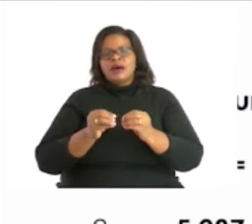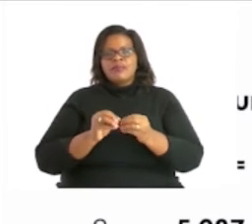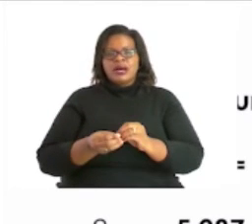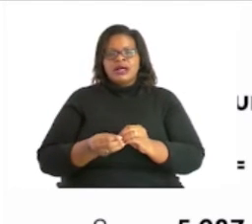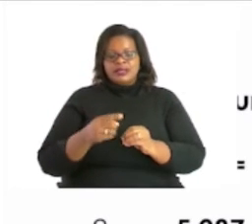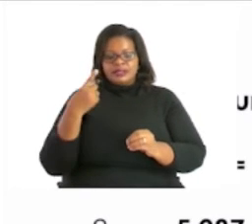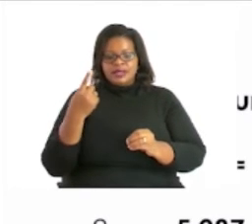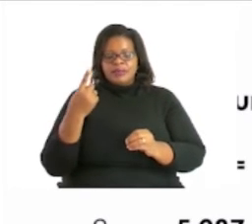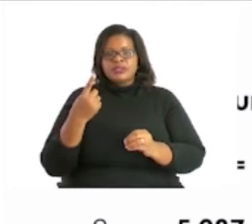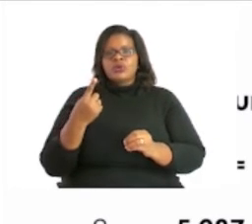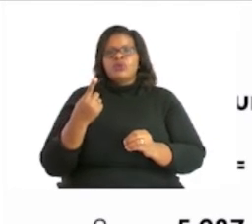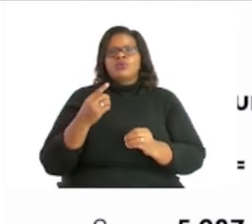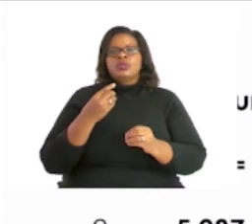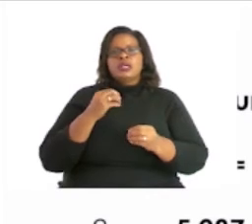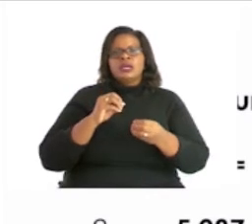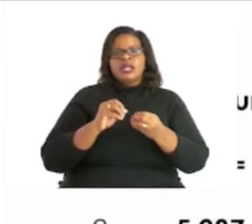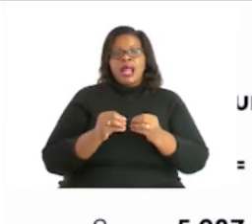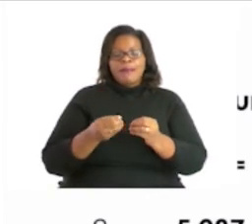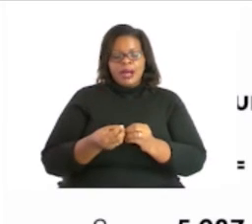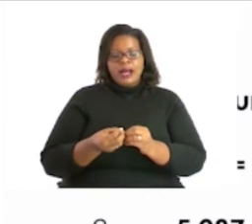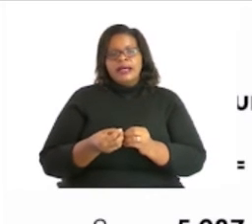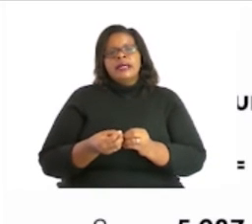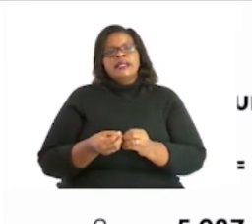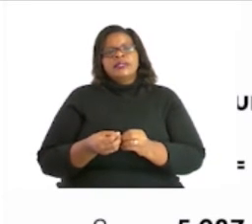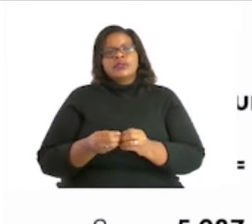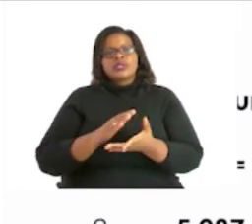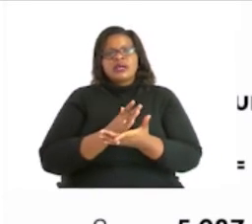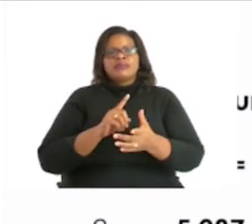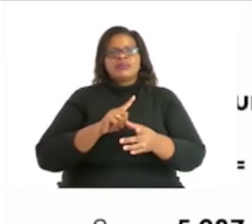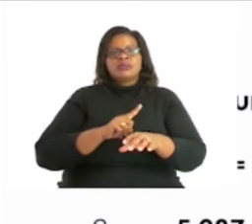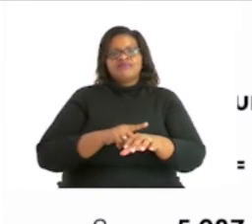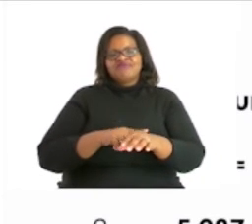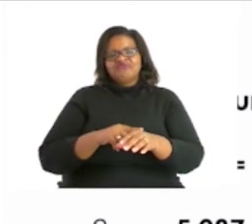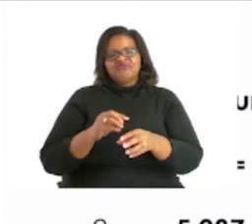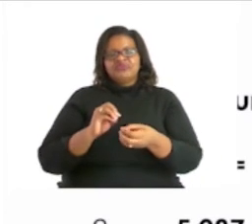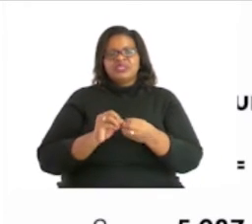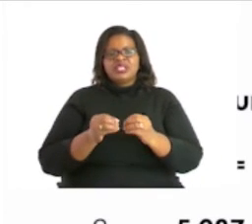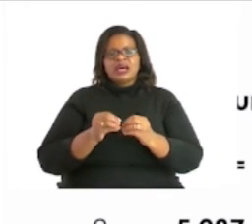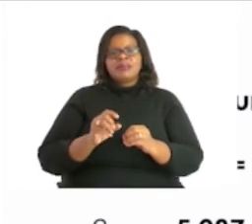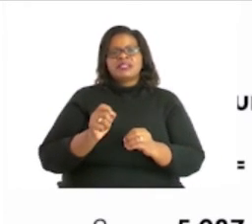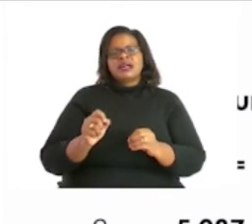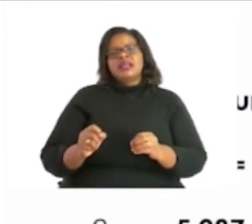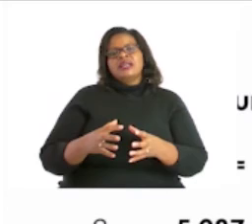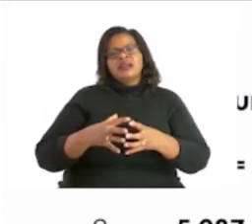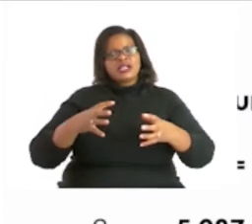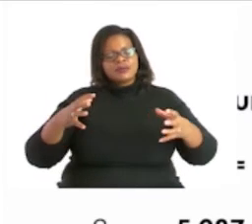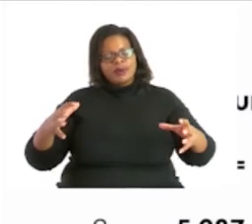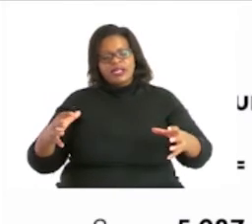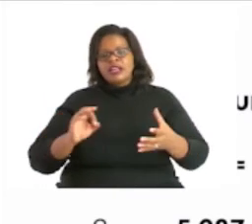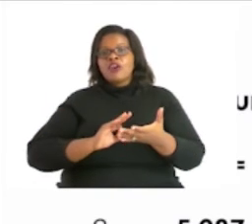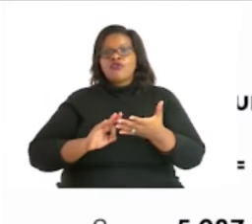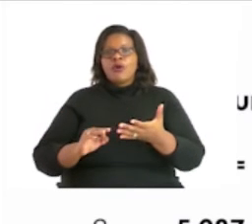ordinary numbers. Now sometimes a number is already written in expanded notation form, and then we should write it